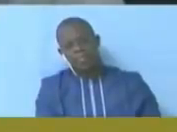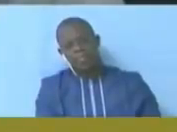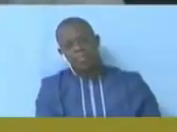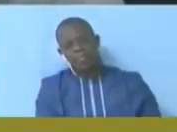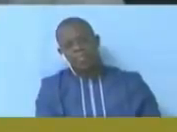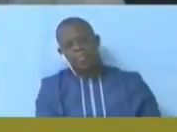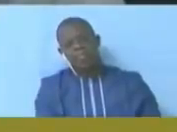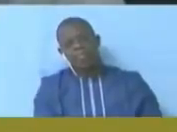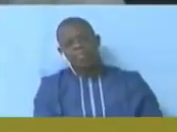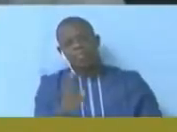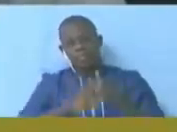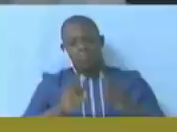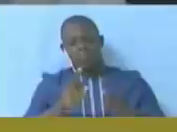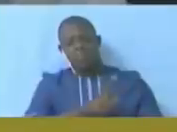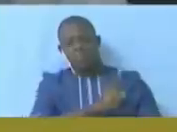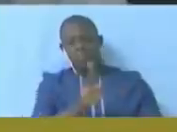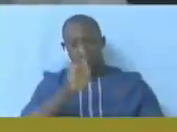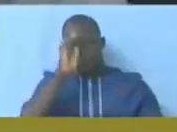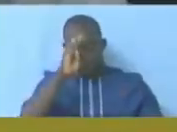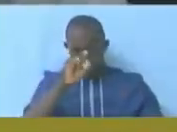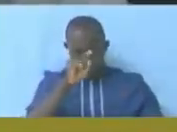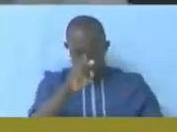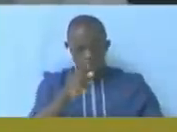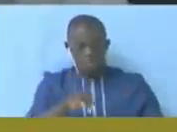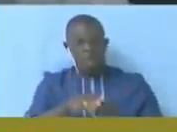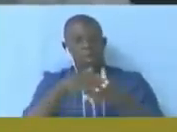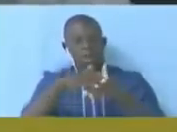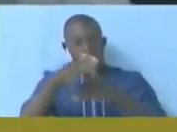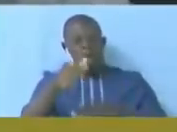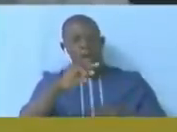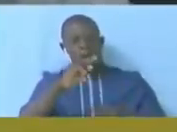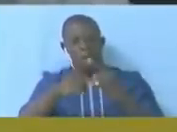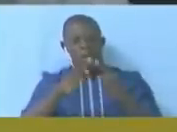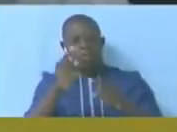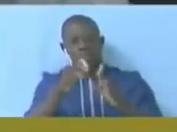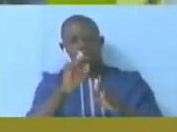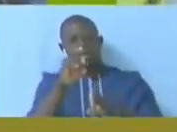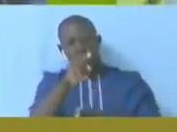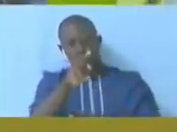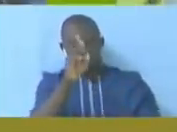recommendations. Again, we thank you enormously for your efforts.